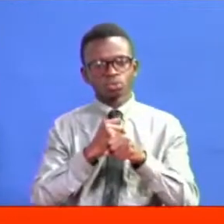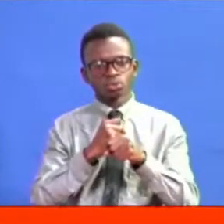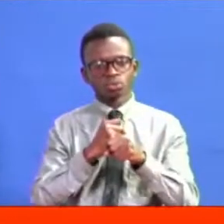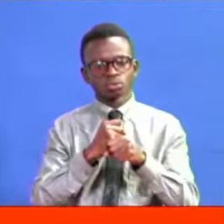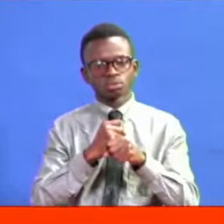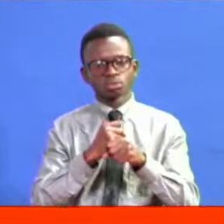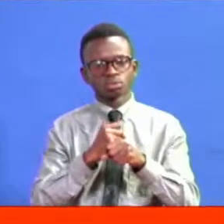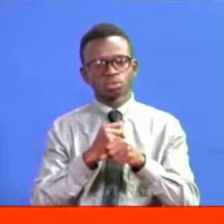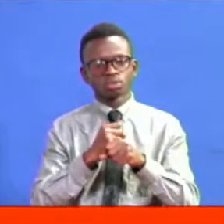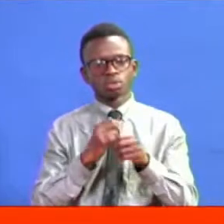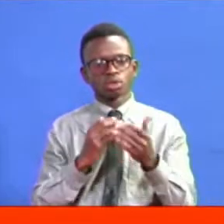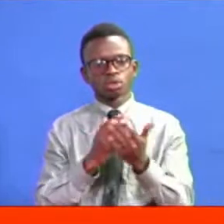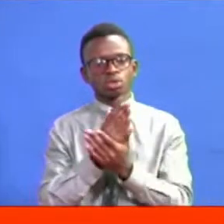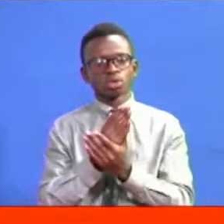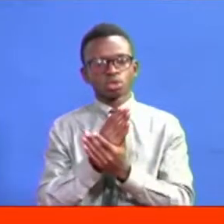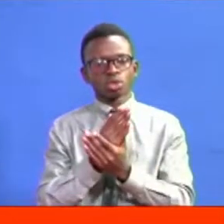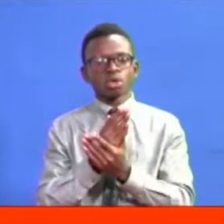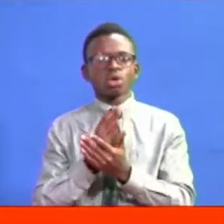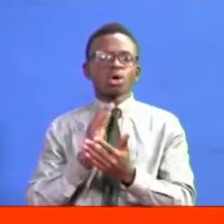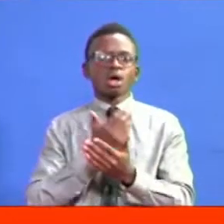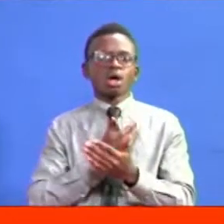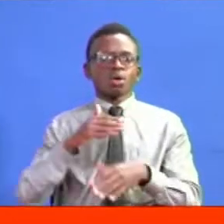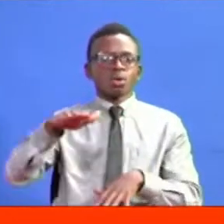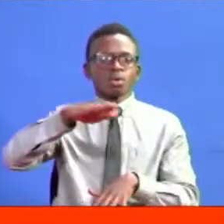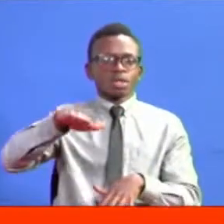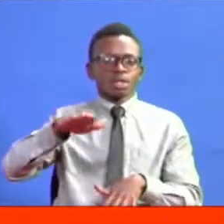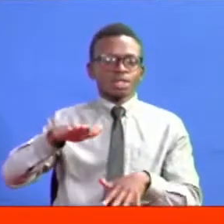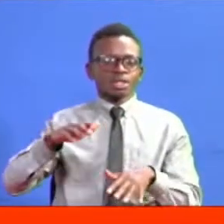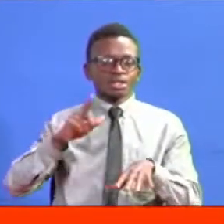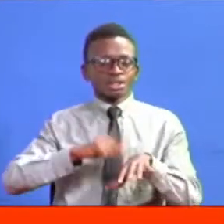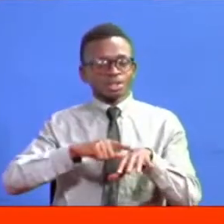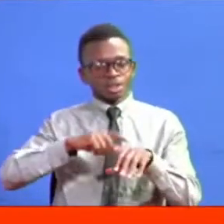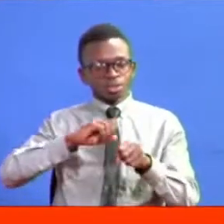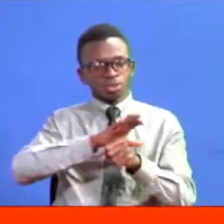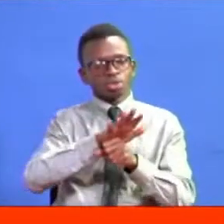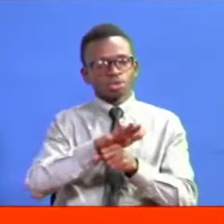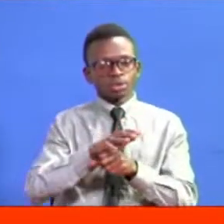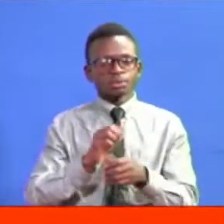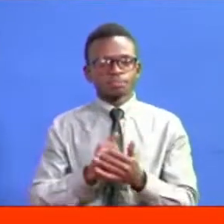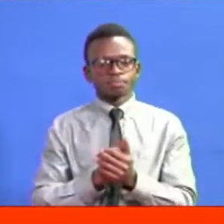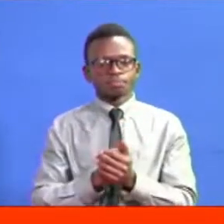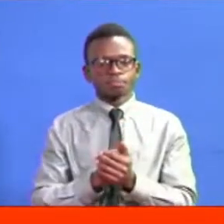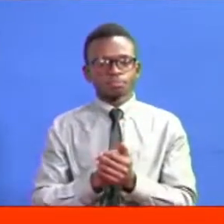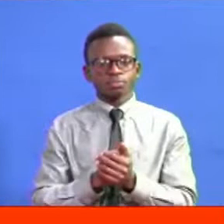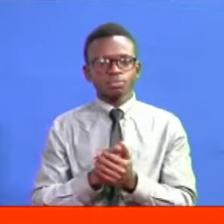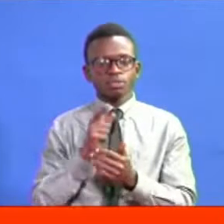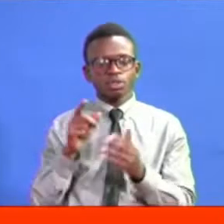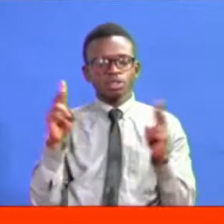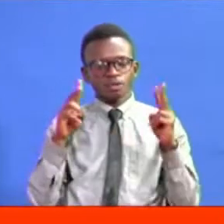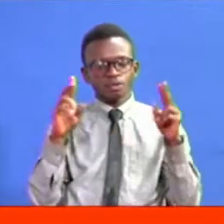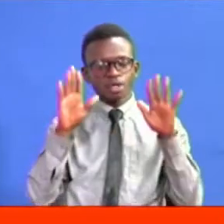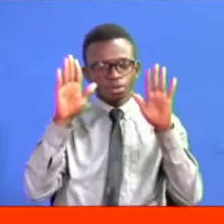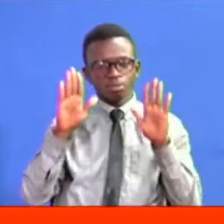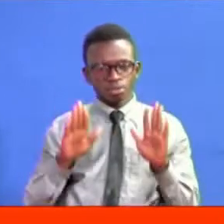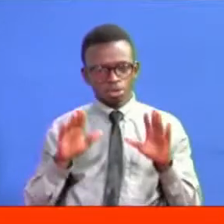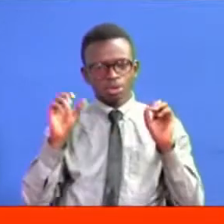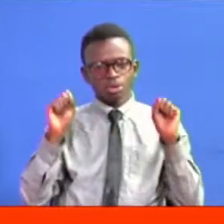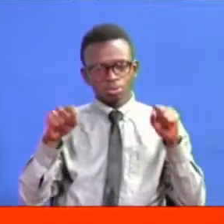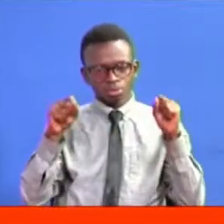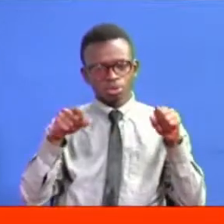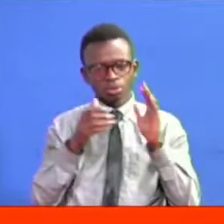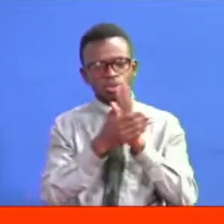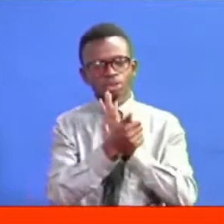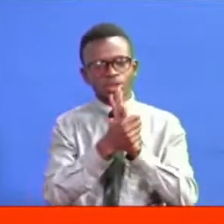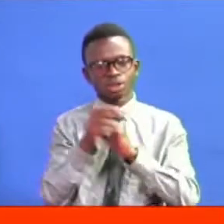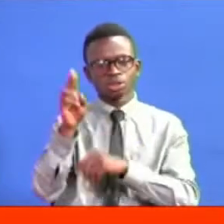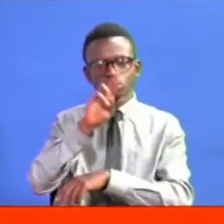in our surroundings and including the pandemic. Right. Yes. It is very important for you to make use of your talent